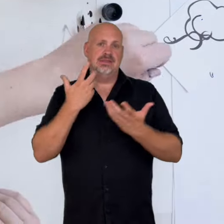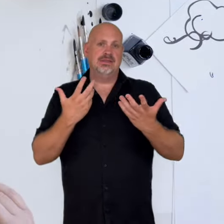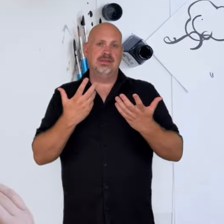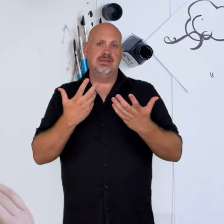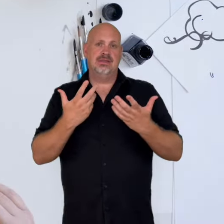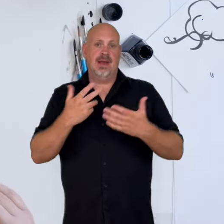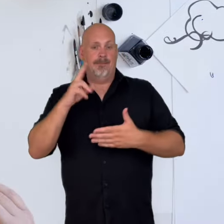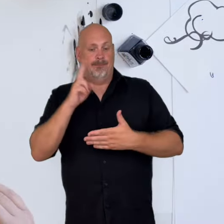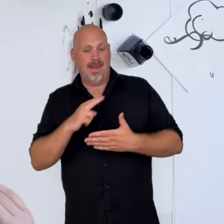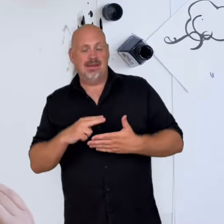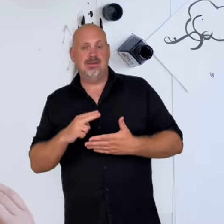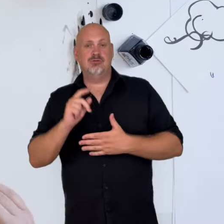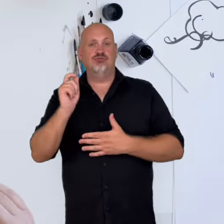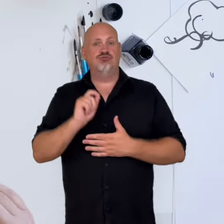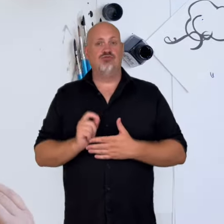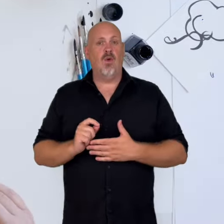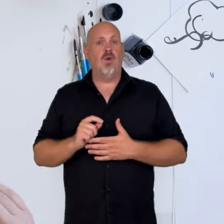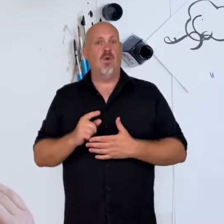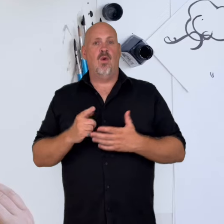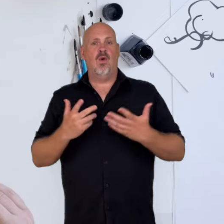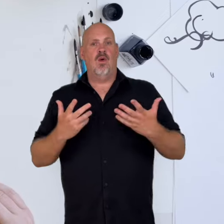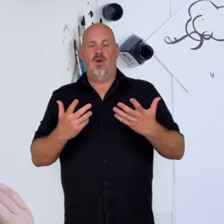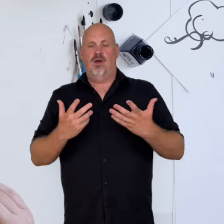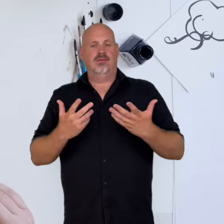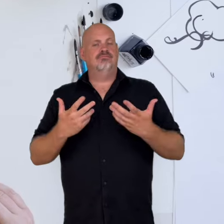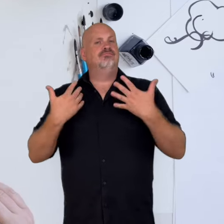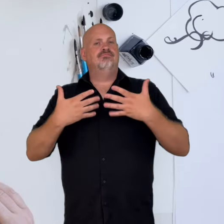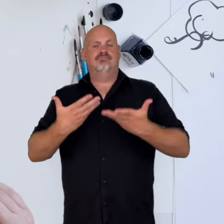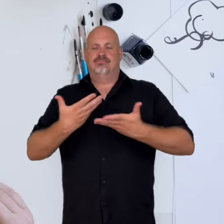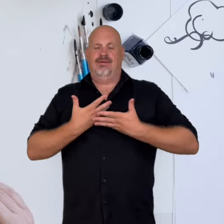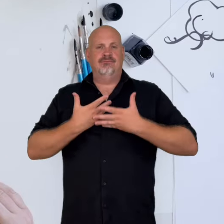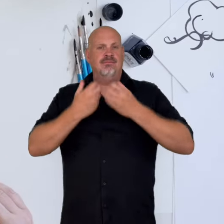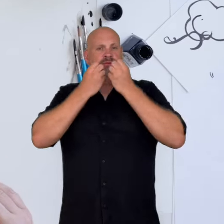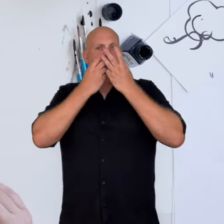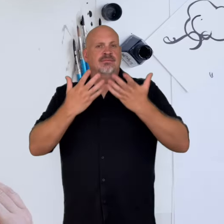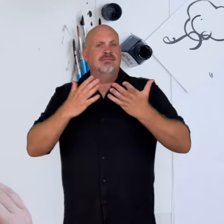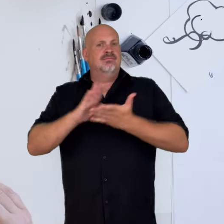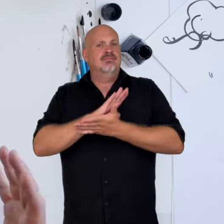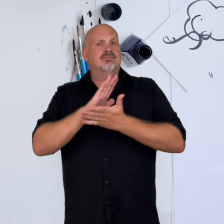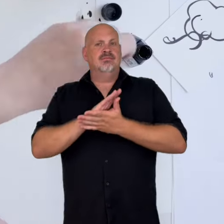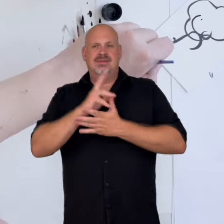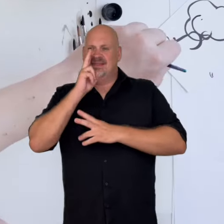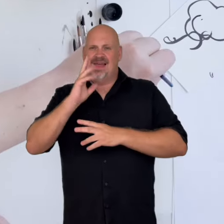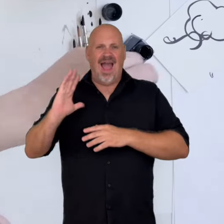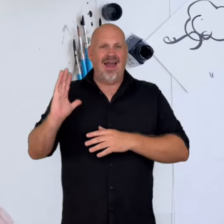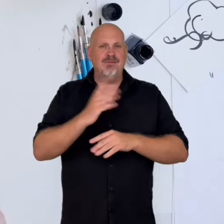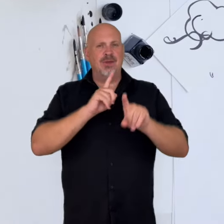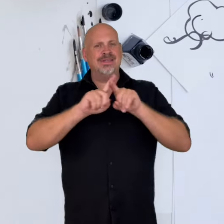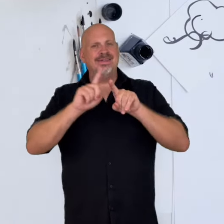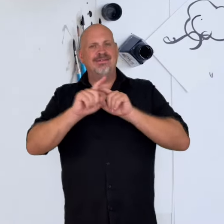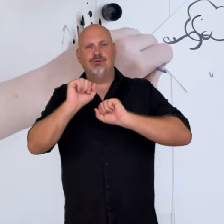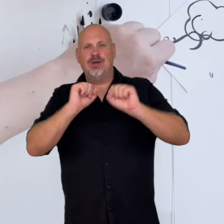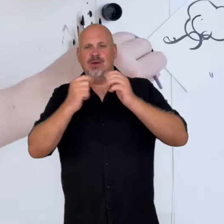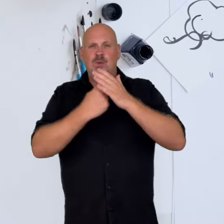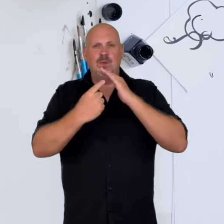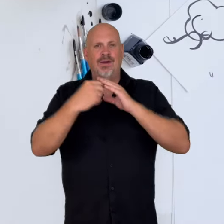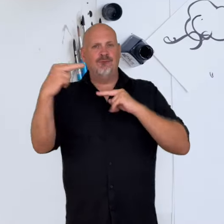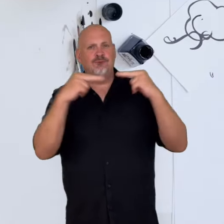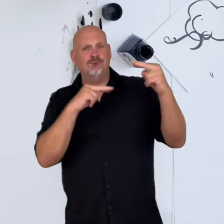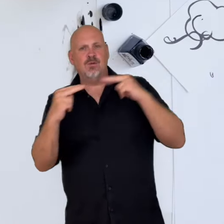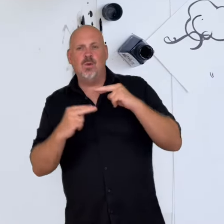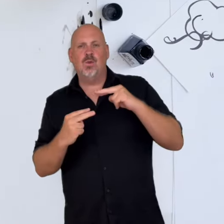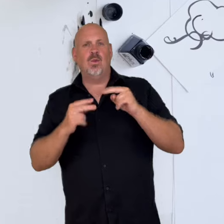do one only in pencil. And some people will do them in much broader, larger brush strokes. All